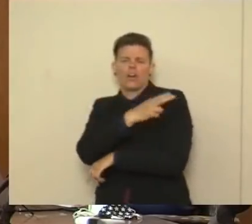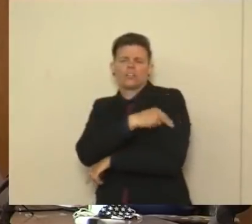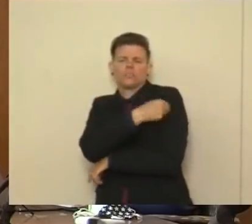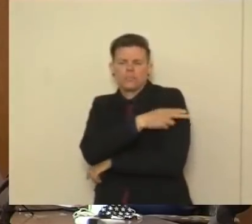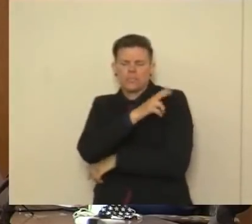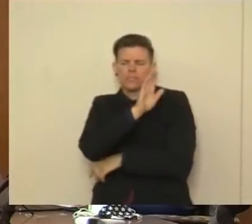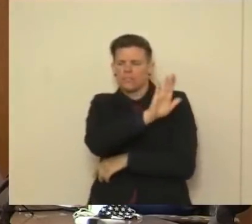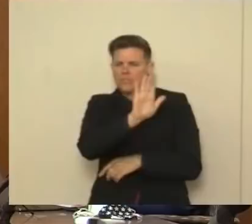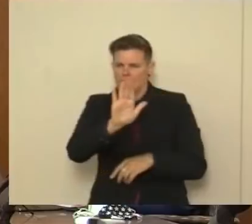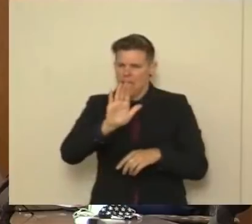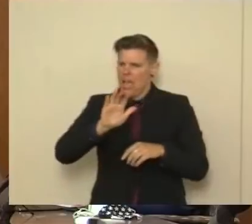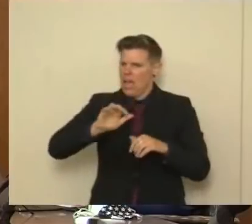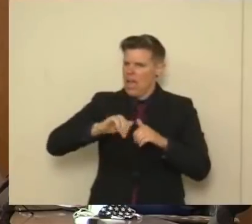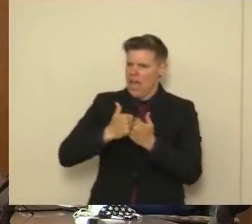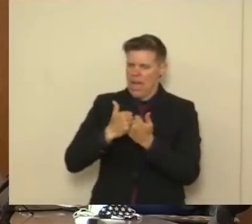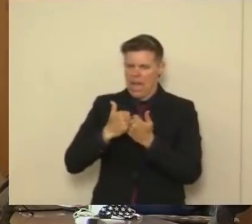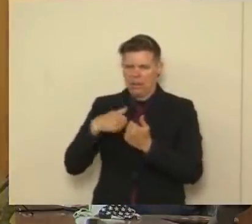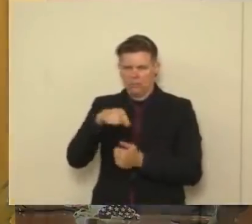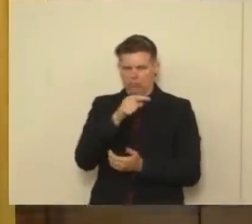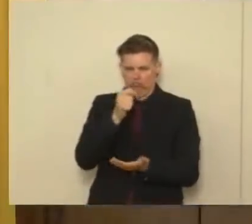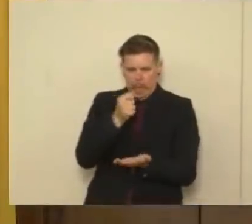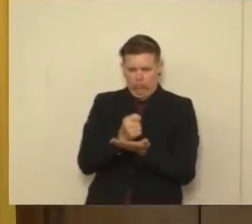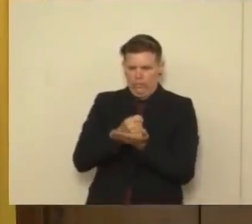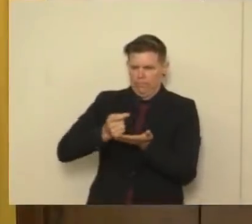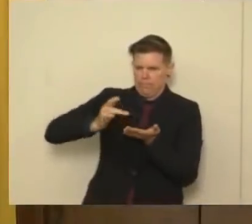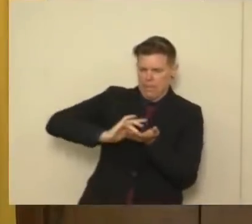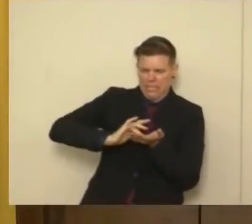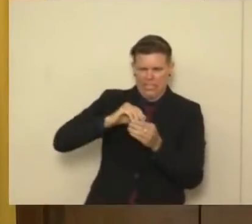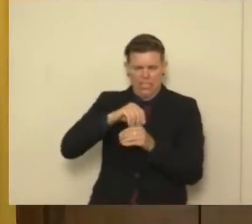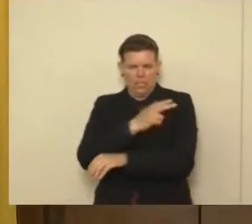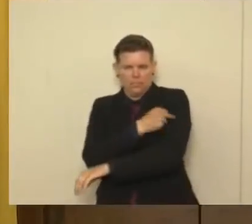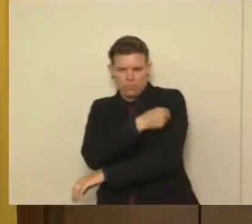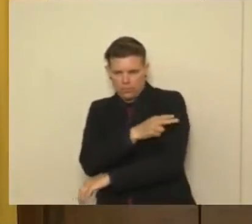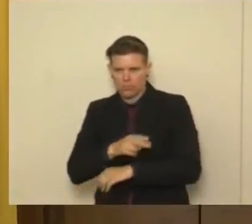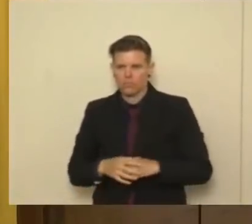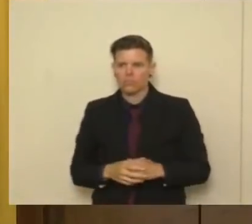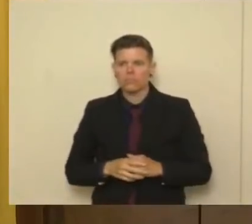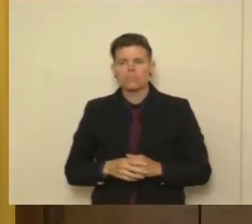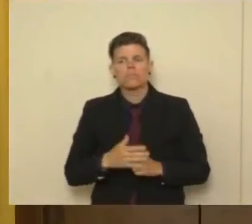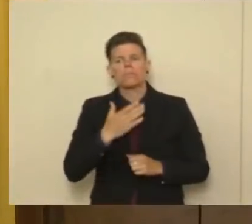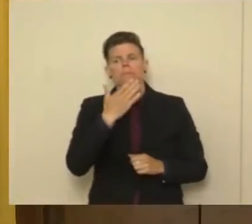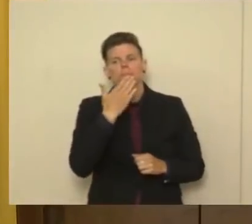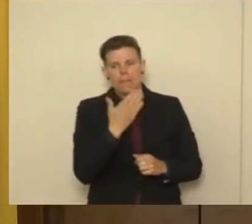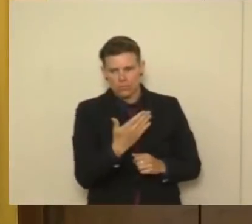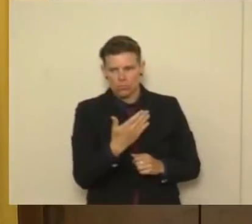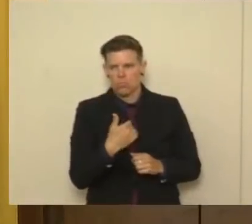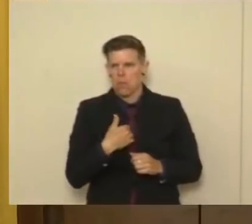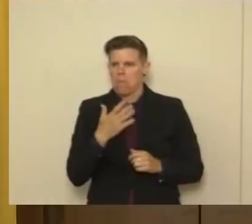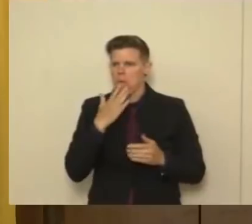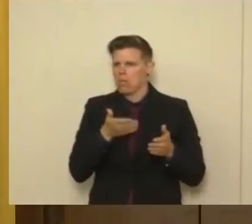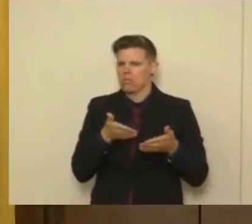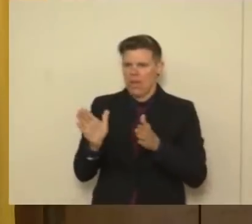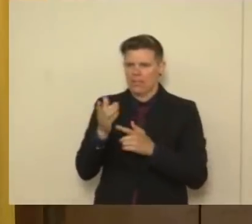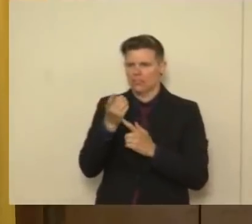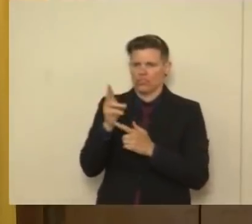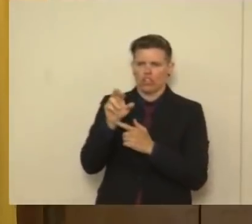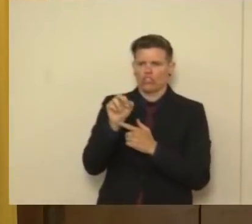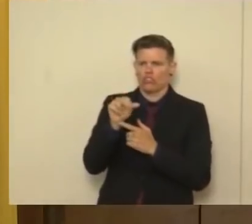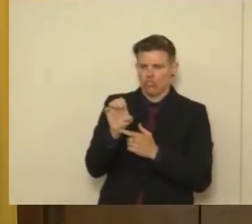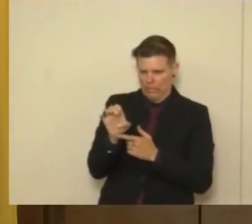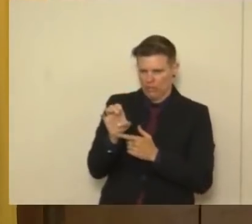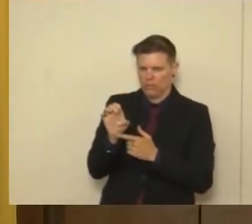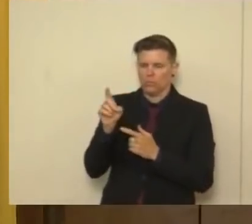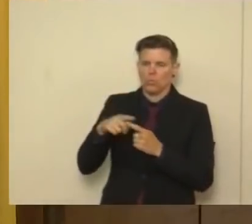hospitals? Thank you for the question. And so I'm going to have Dr. Scrace close us up with answering that question. And